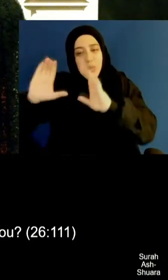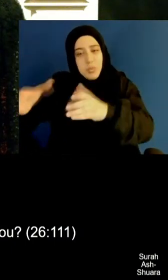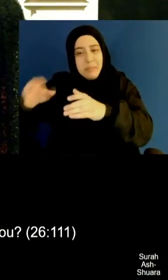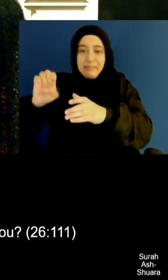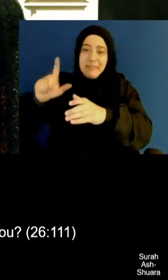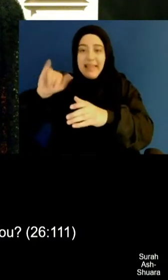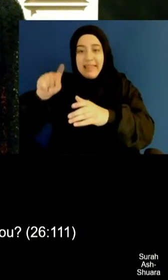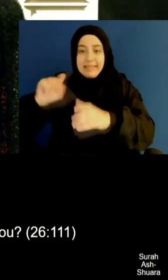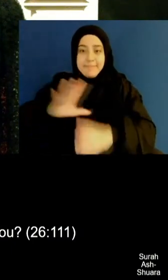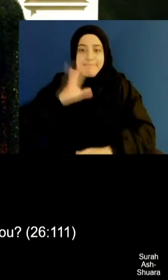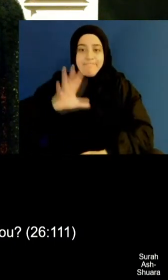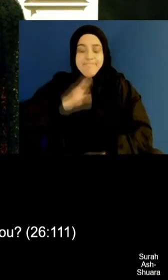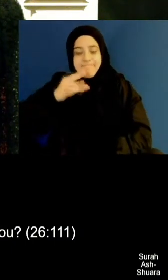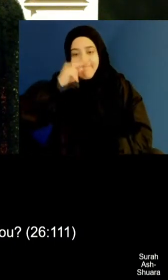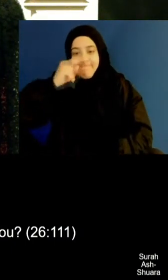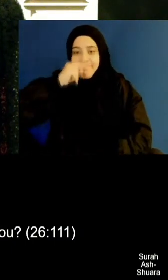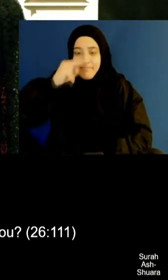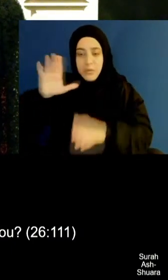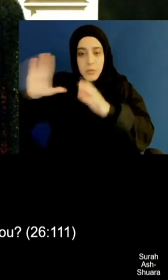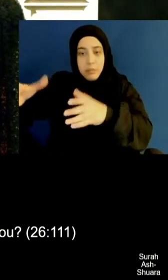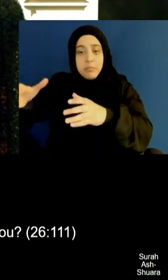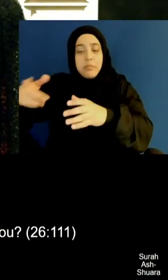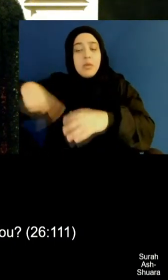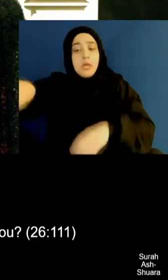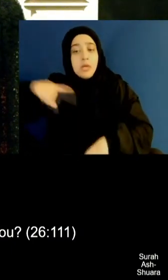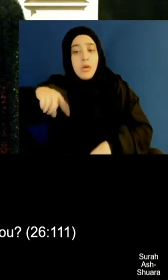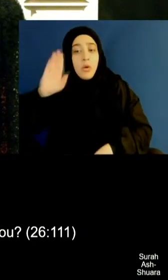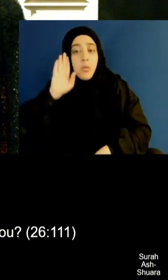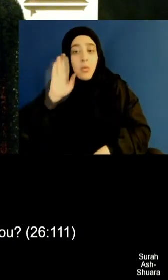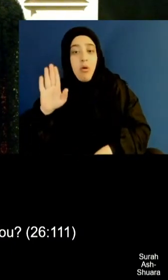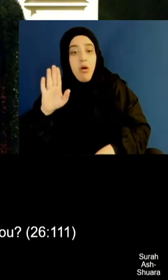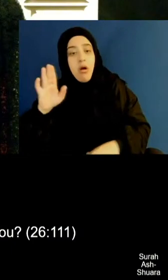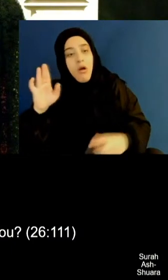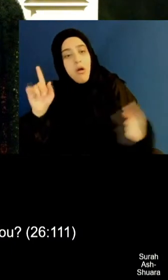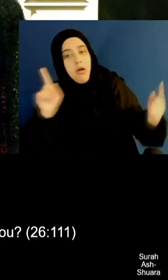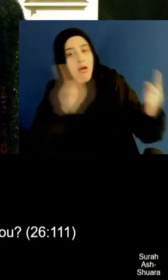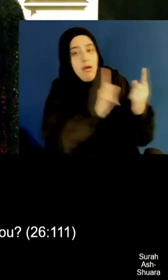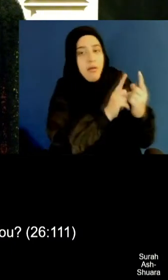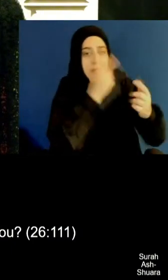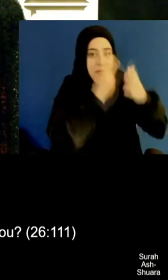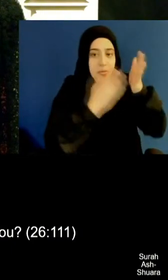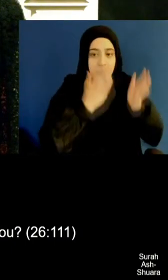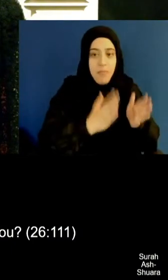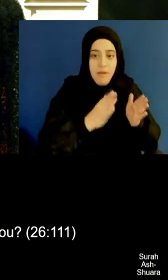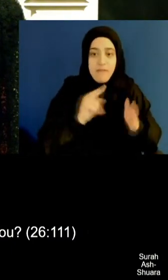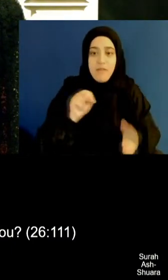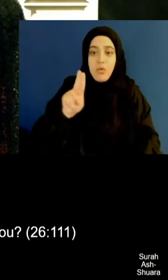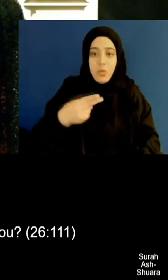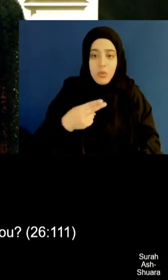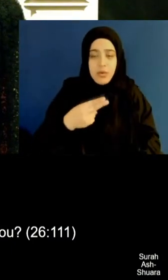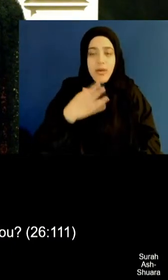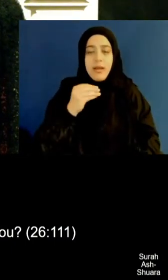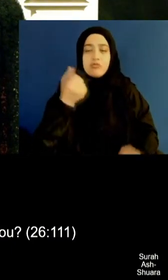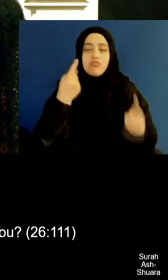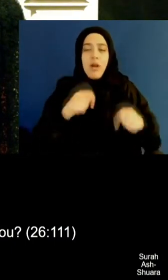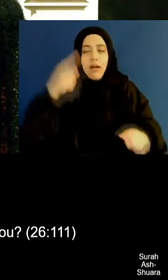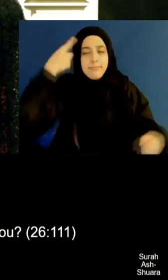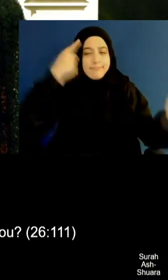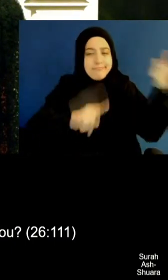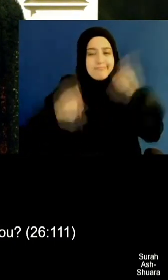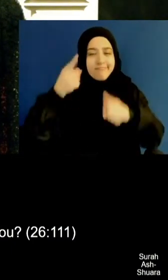Nabi Nuh and they tried to broker a deal. You get somewhere or how you have these groups of